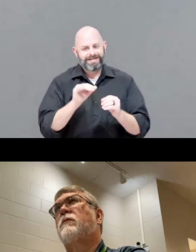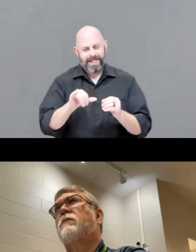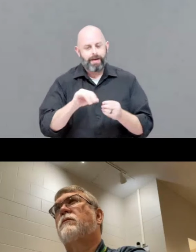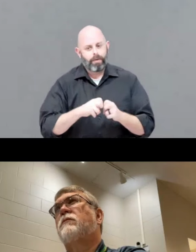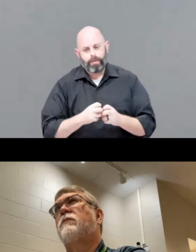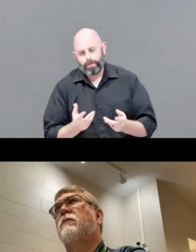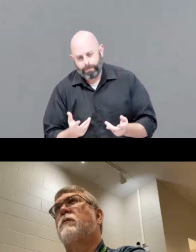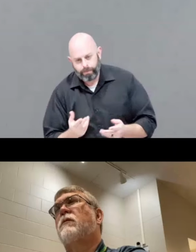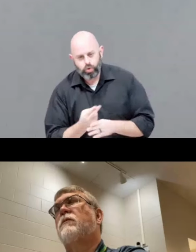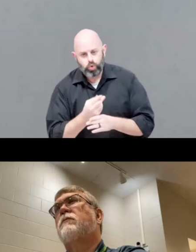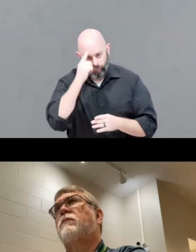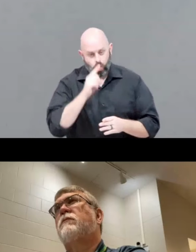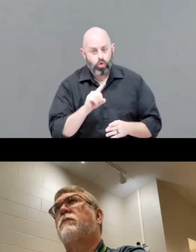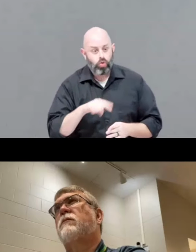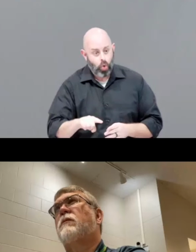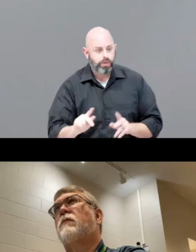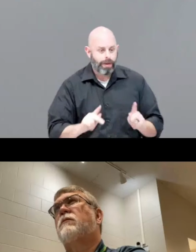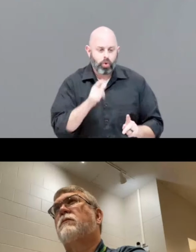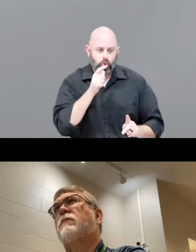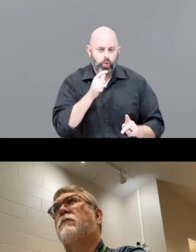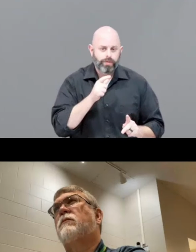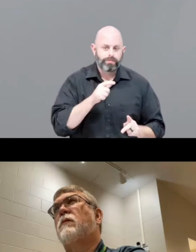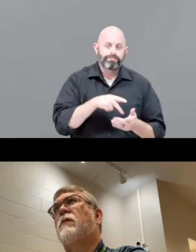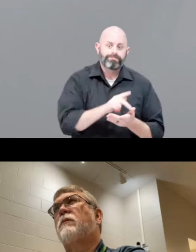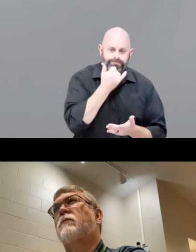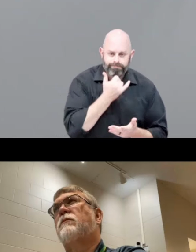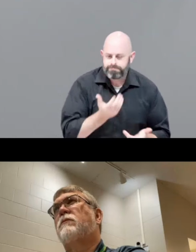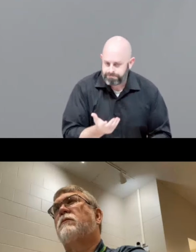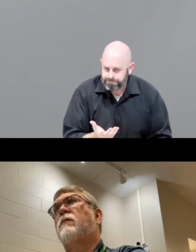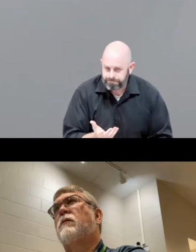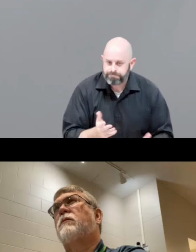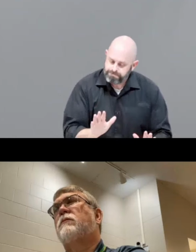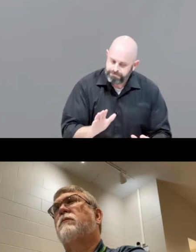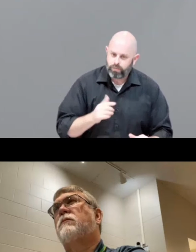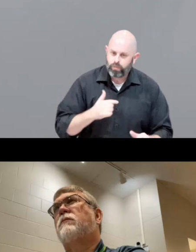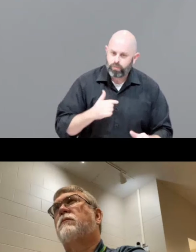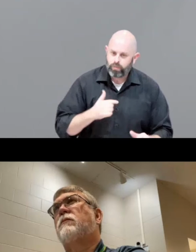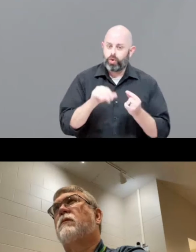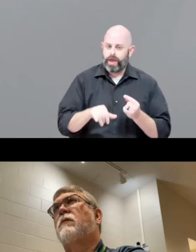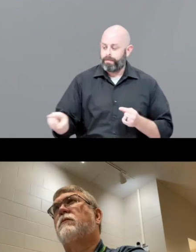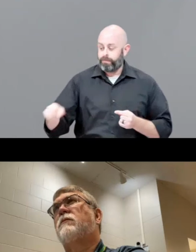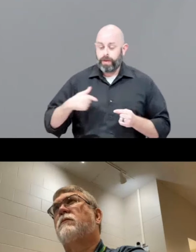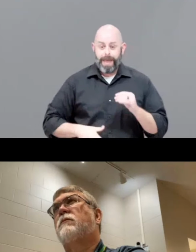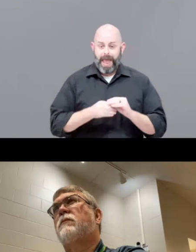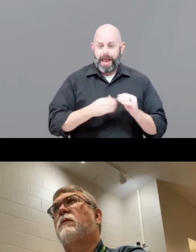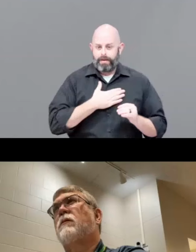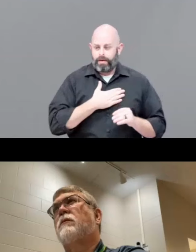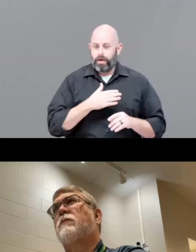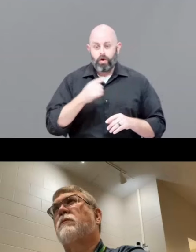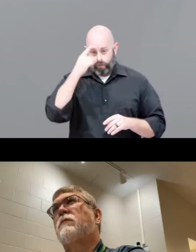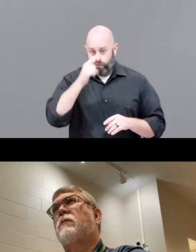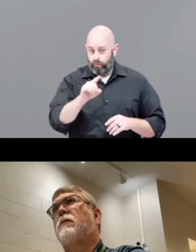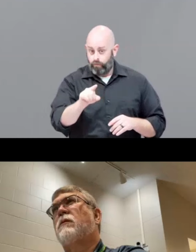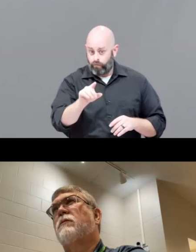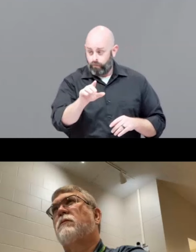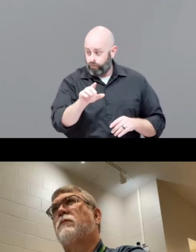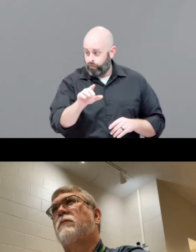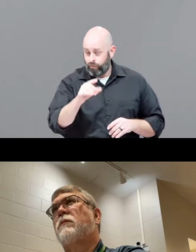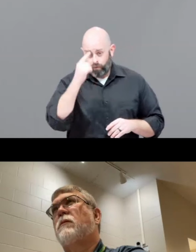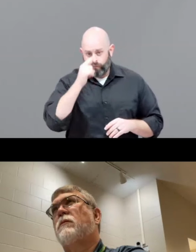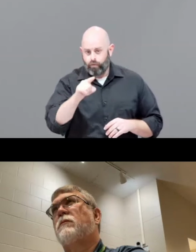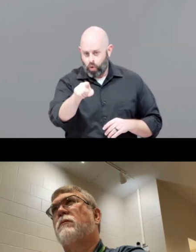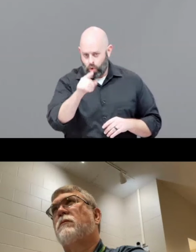to use for those discrepancies. And we've started doing that. May I add one thing to that, Cheryl? For your